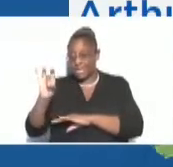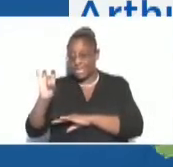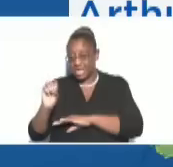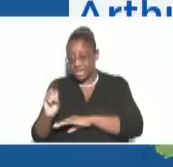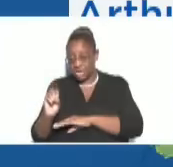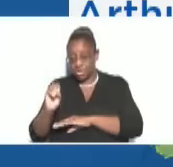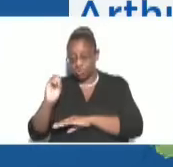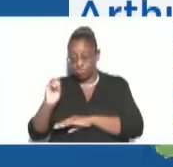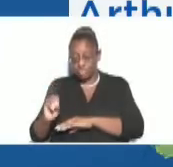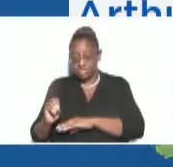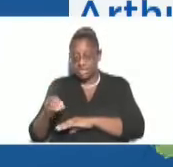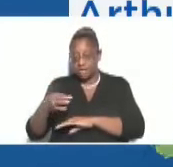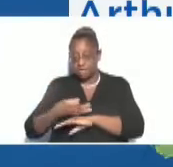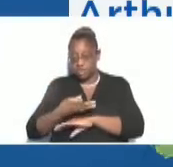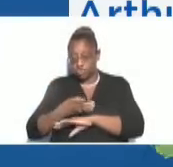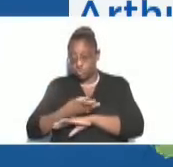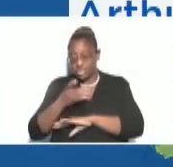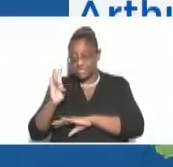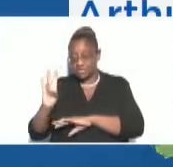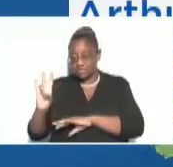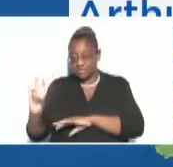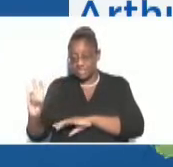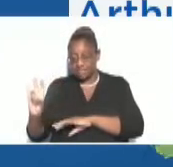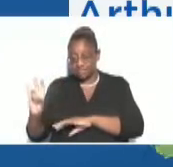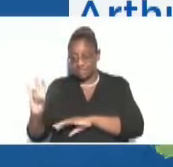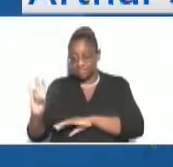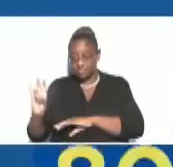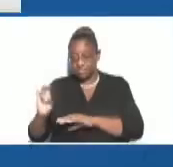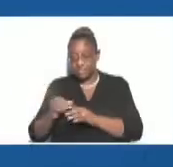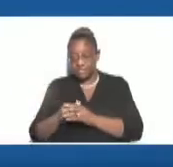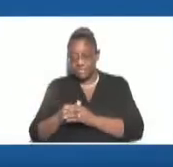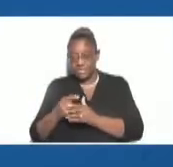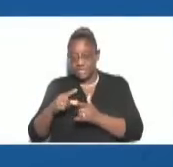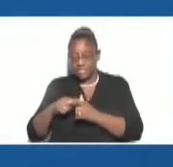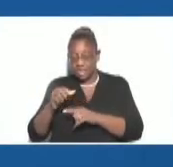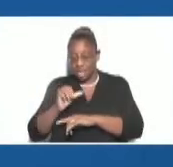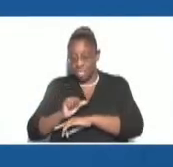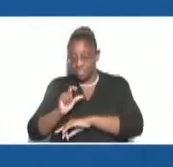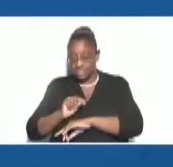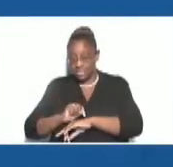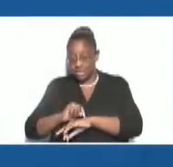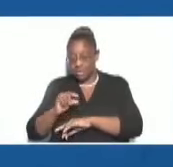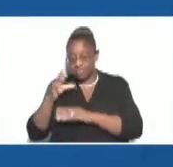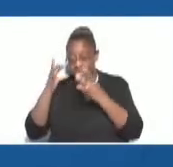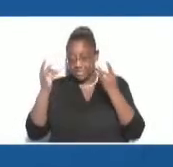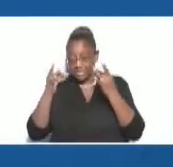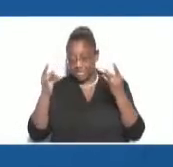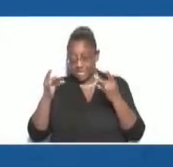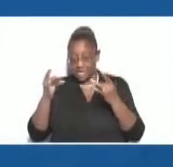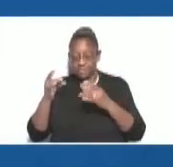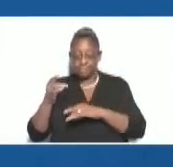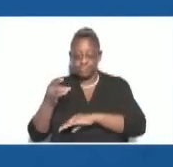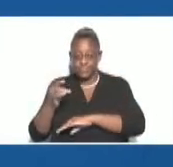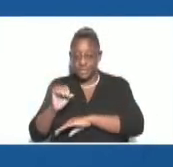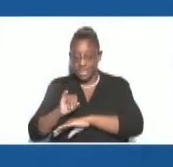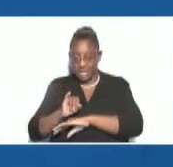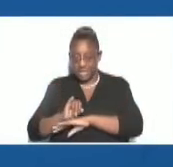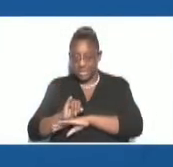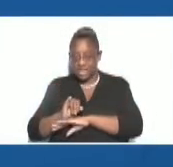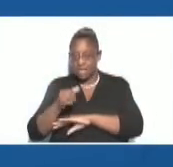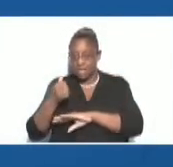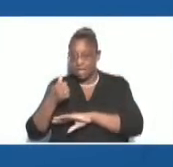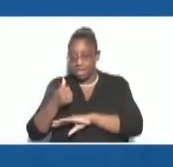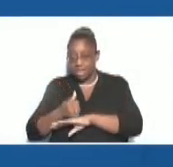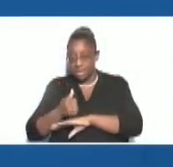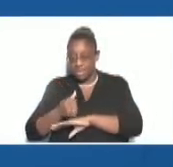at 80 degrees. Fresh Creek, Central Andros, 77. In Otterstown, Cat Island, San Salvador, and Rumkey, the